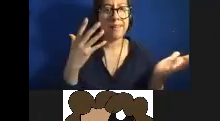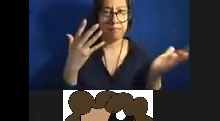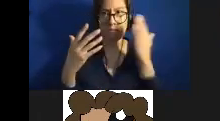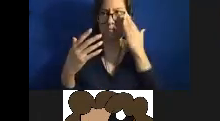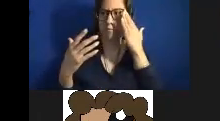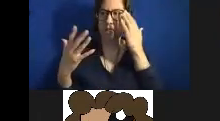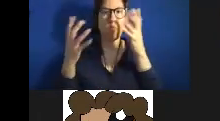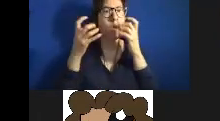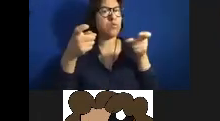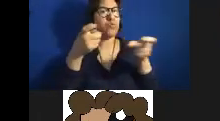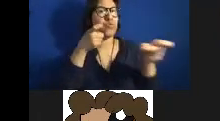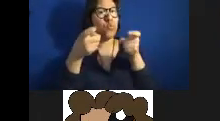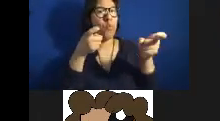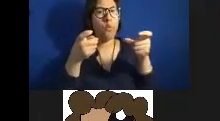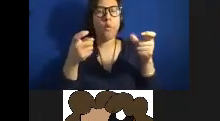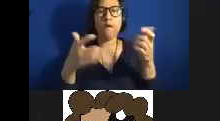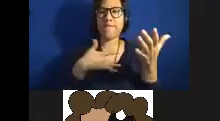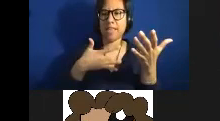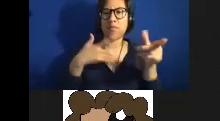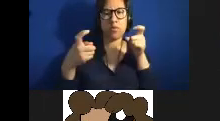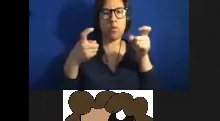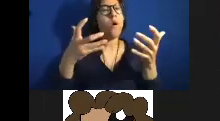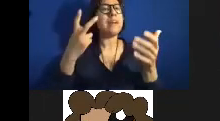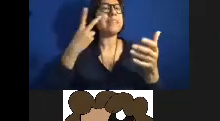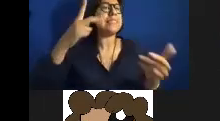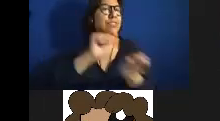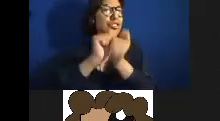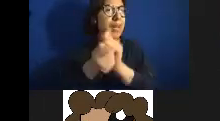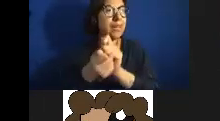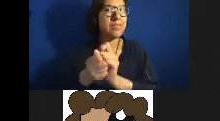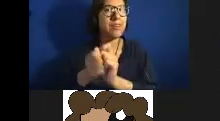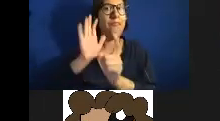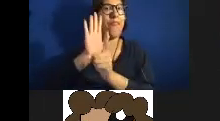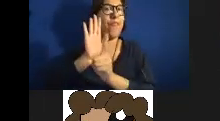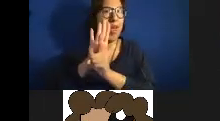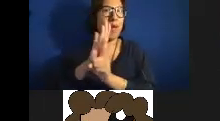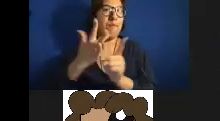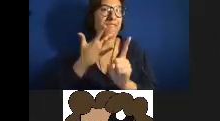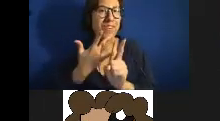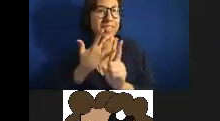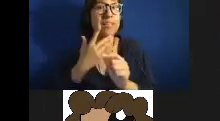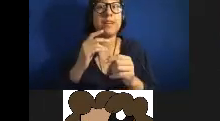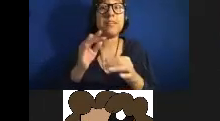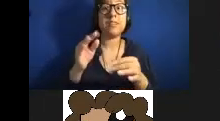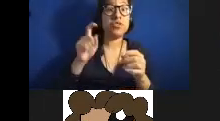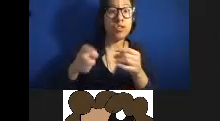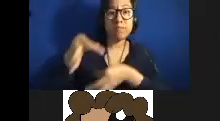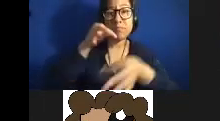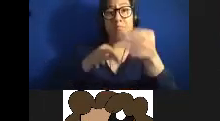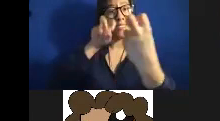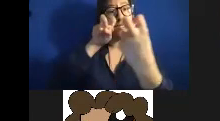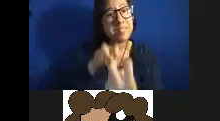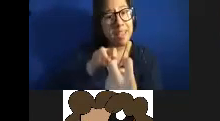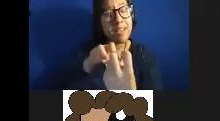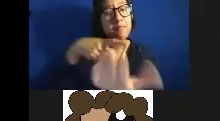want to control them or they want things to change in their way, instead of having a conversation of coming together as partners